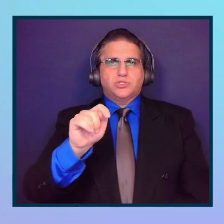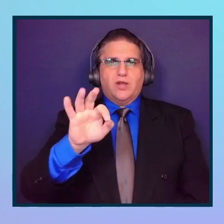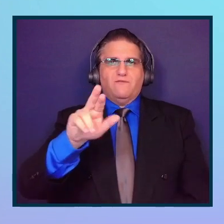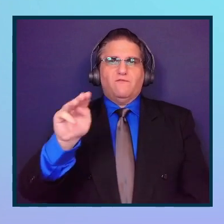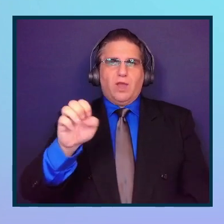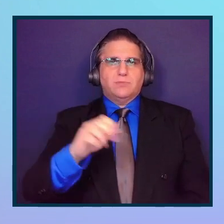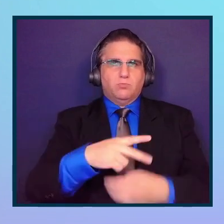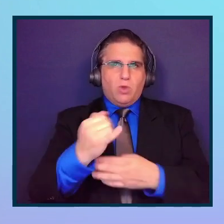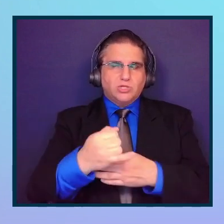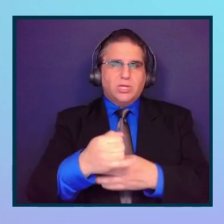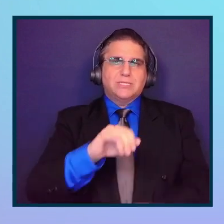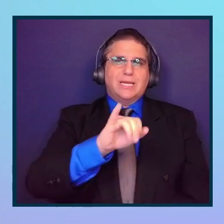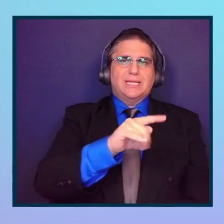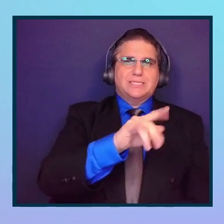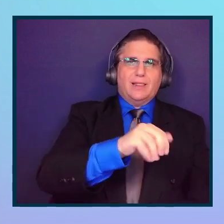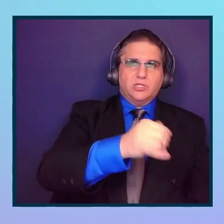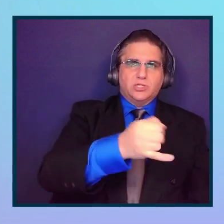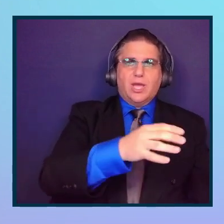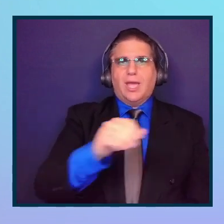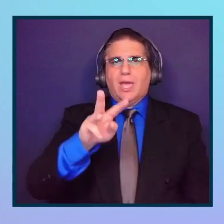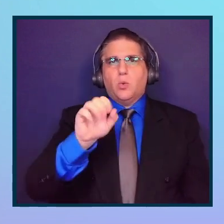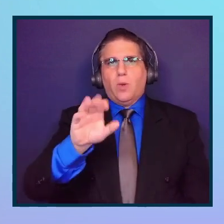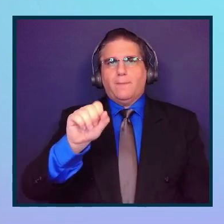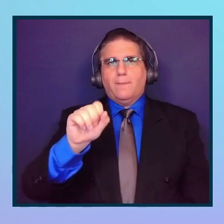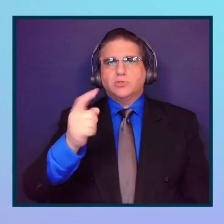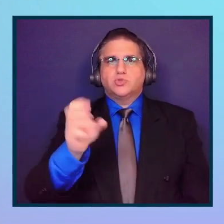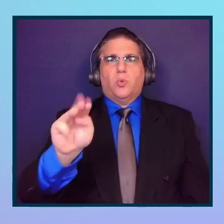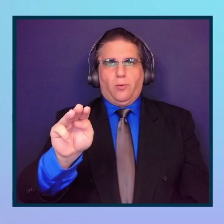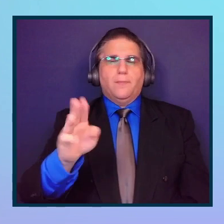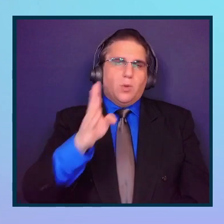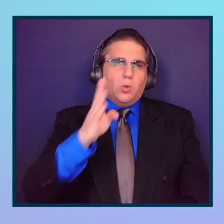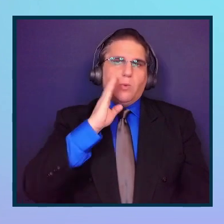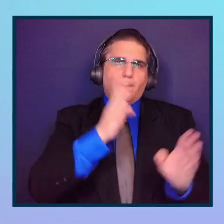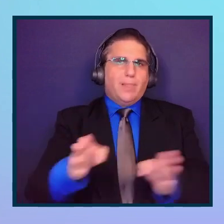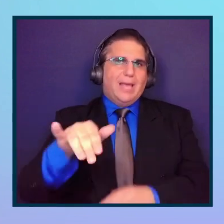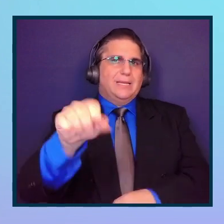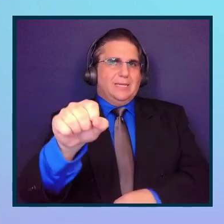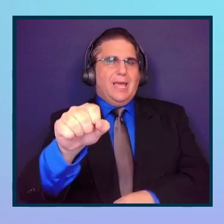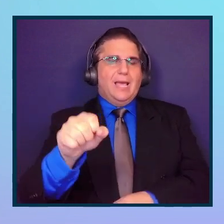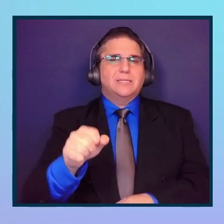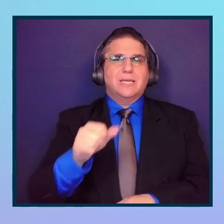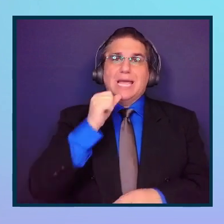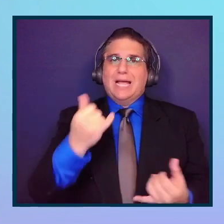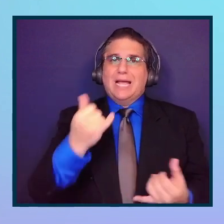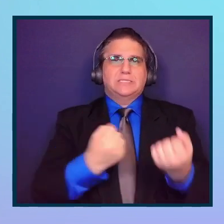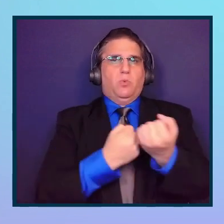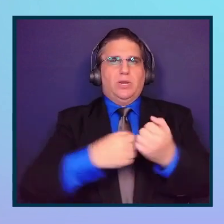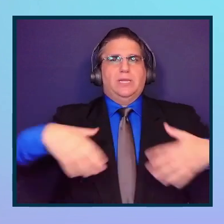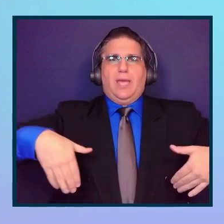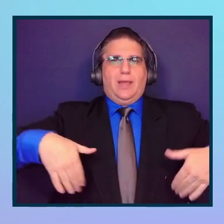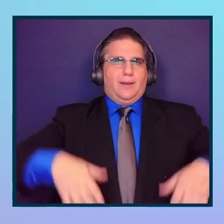includes IntelliJ and also WebStorm. So there are plans to do so. Currently not supported. Got